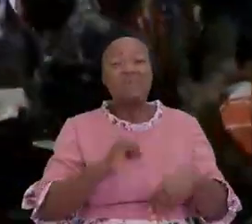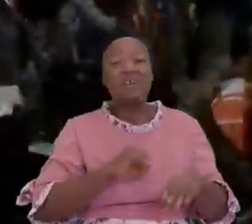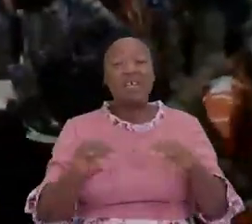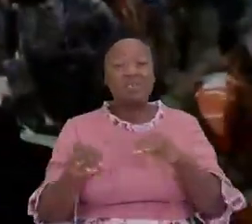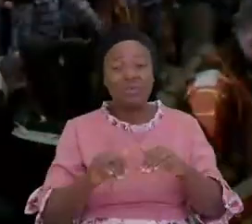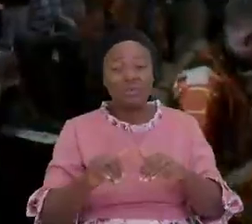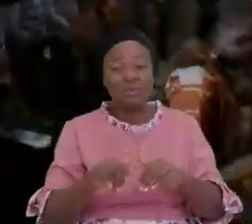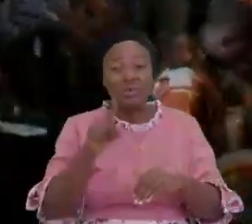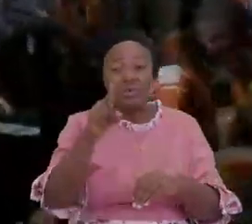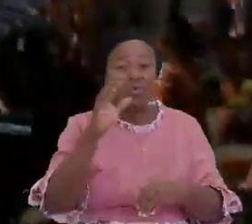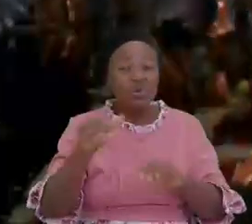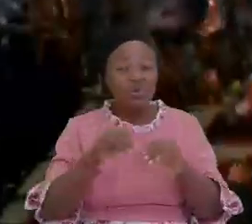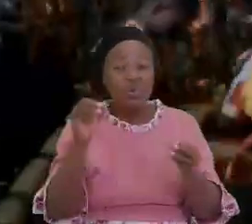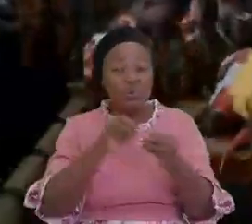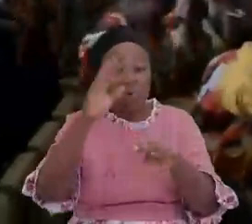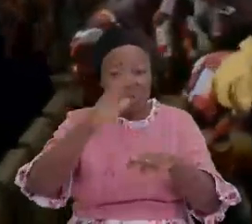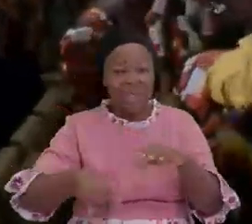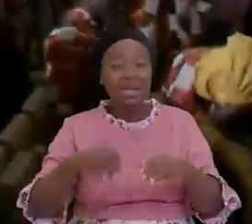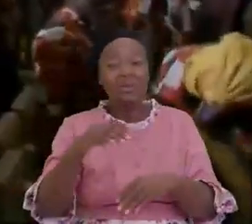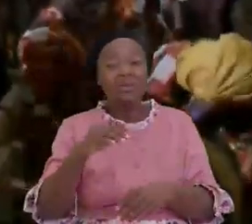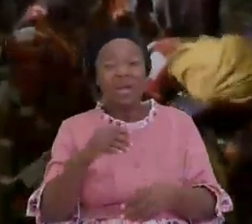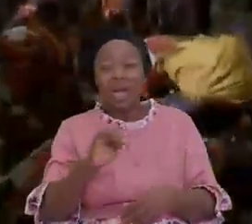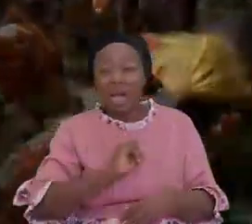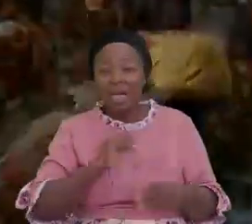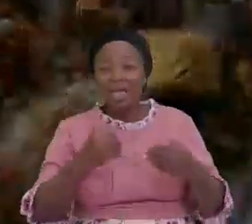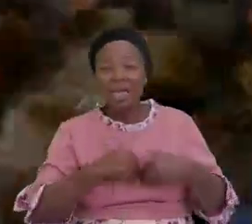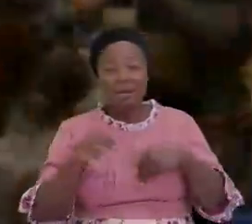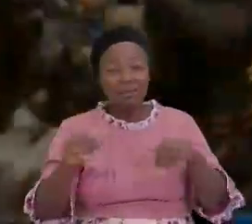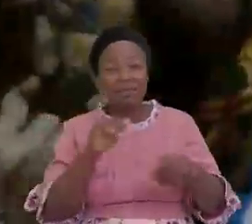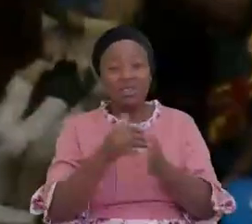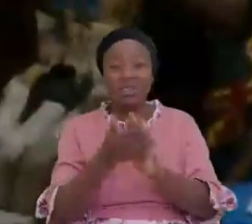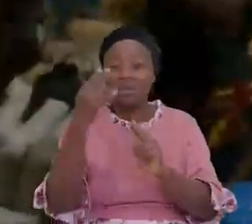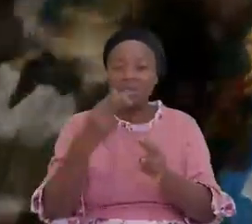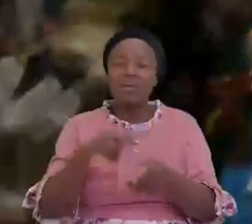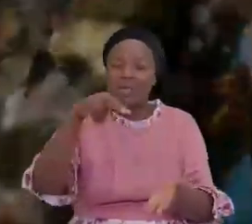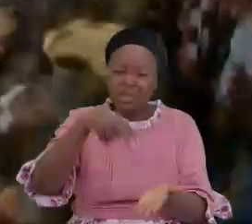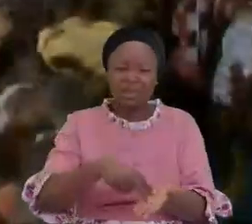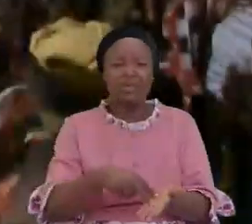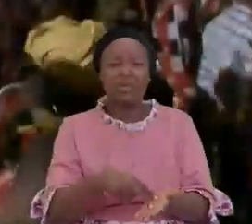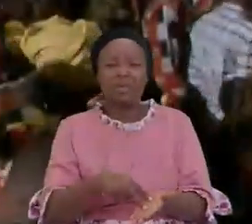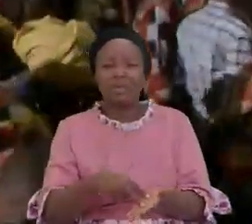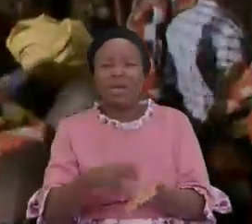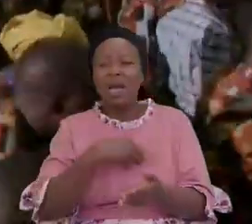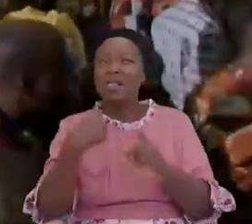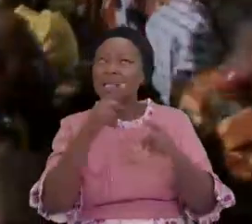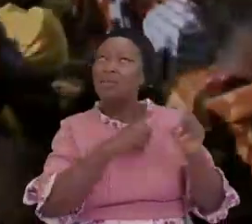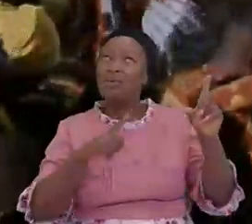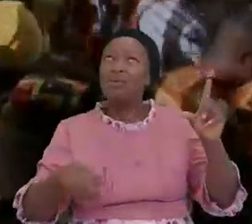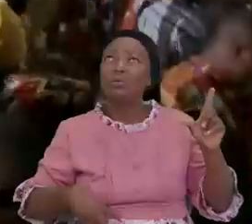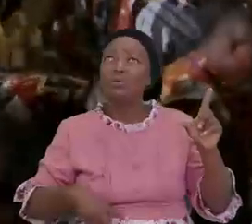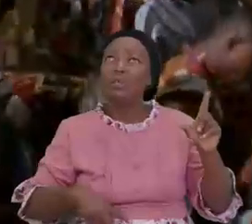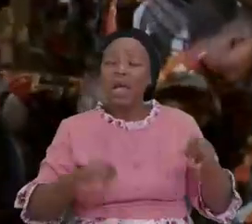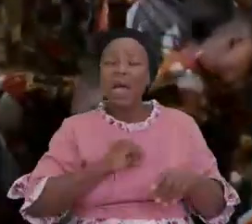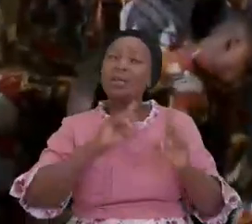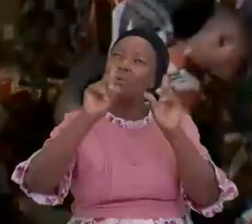do more than I have done. Get up and say, Lord, I